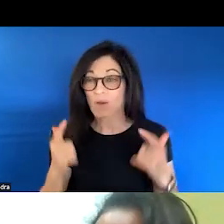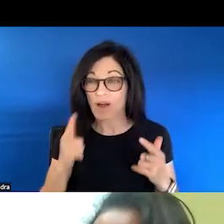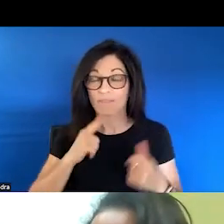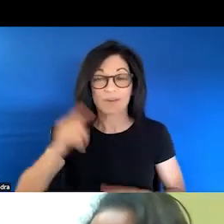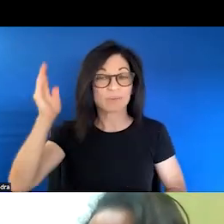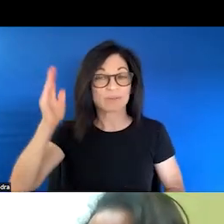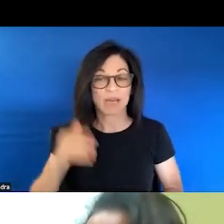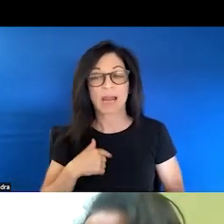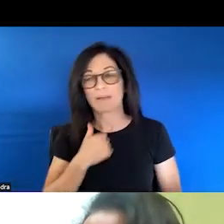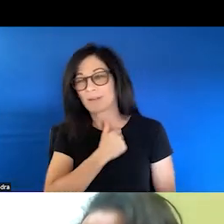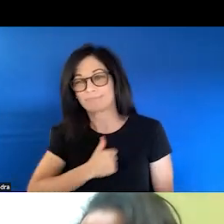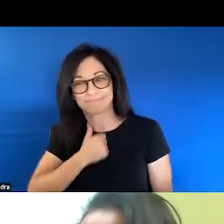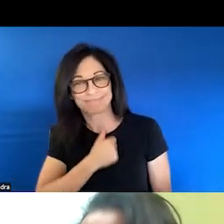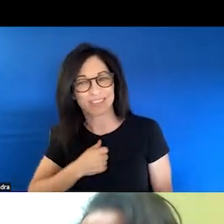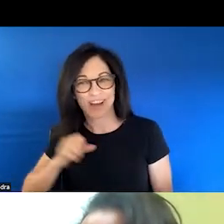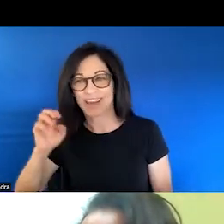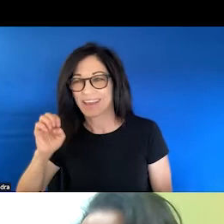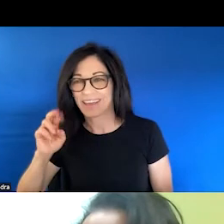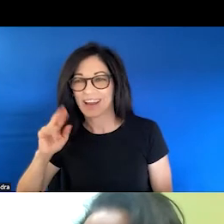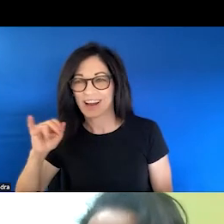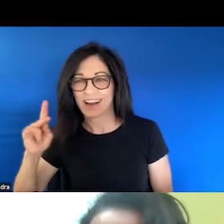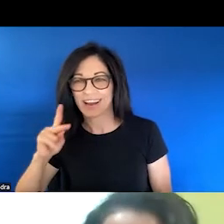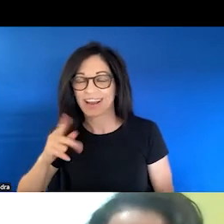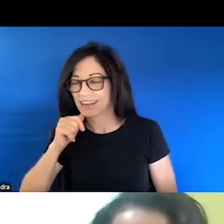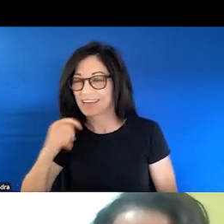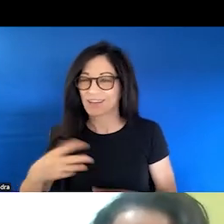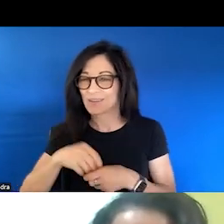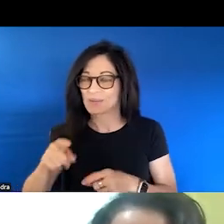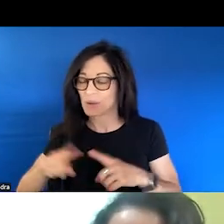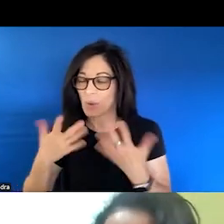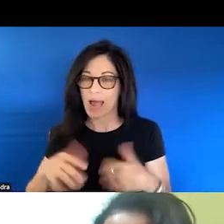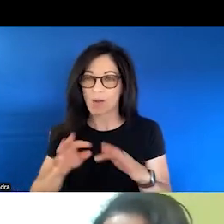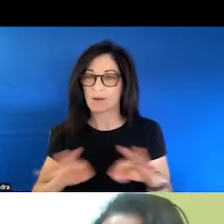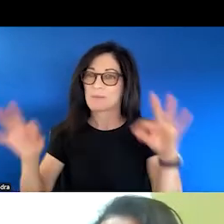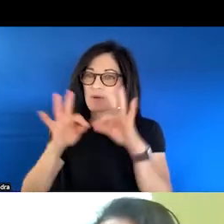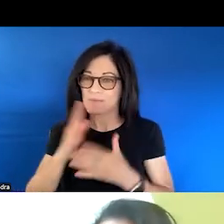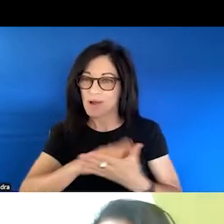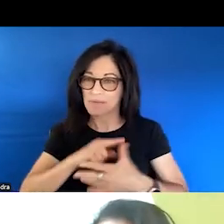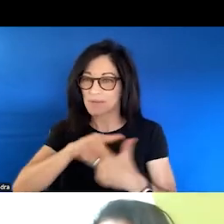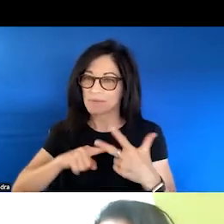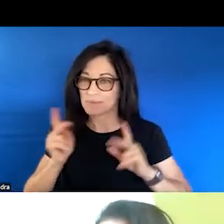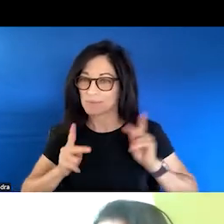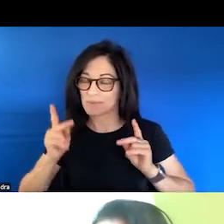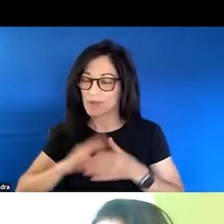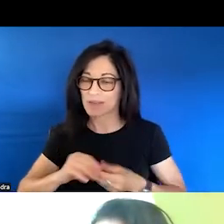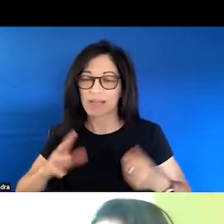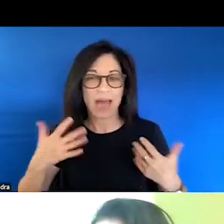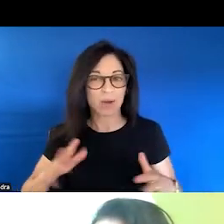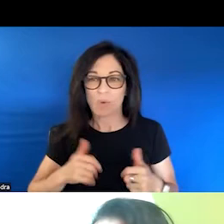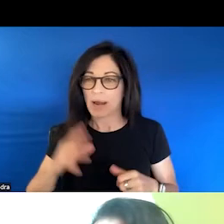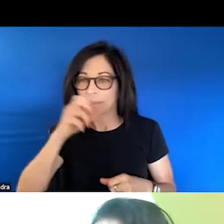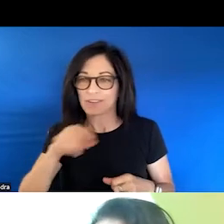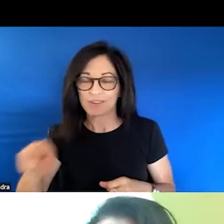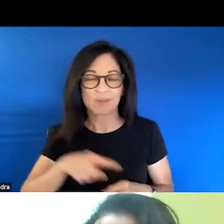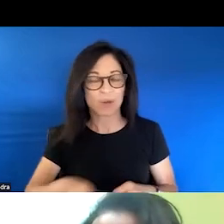Eric because I didn't include him in there, but he was such an important part of the trio there. I didn't want to go without saying to you, Eric, phenomenal in terms of what you guys are